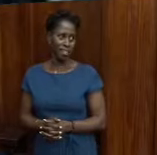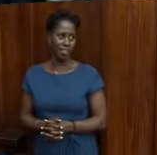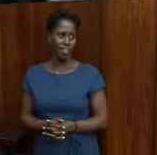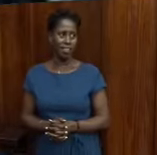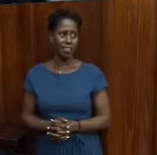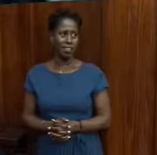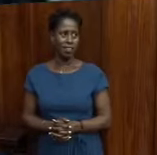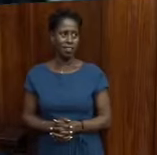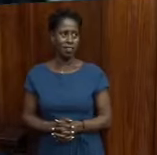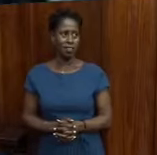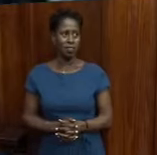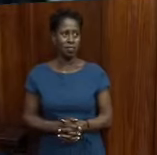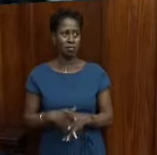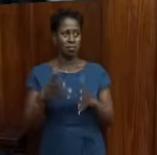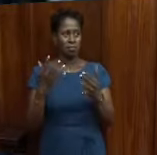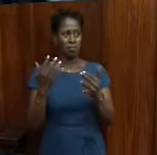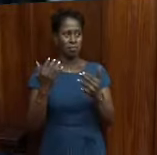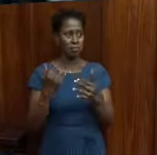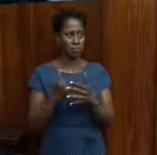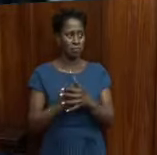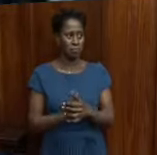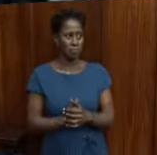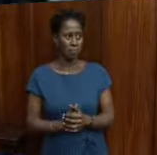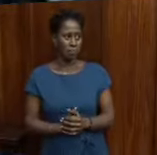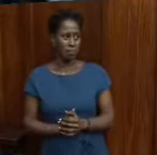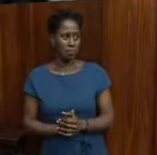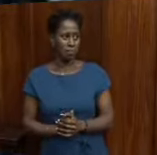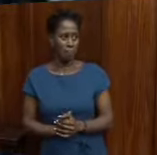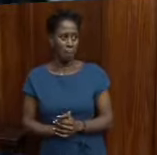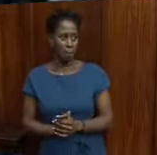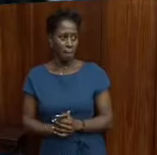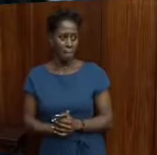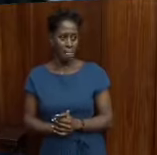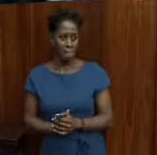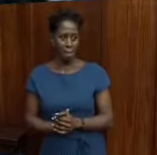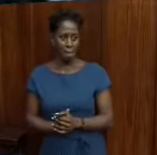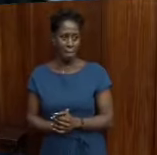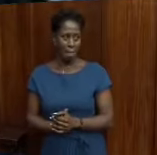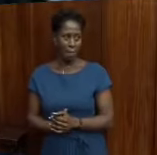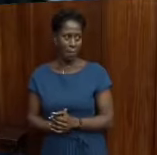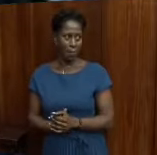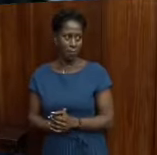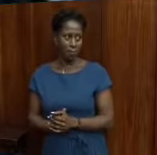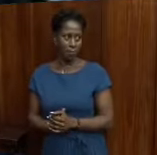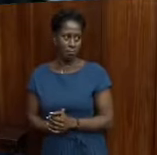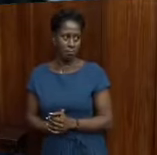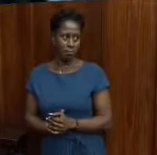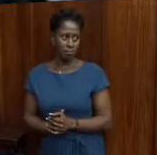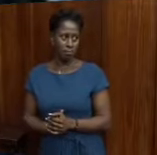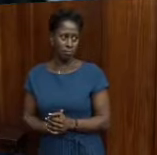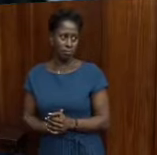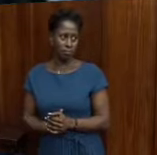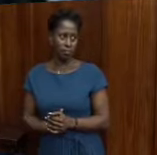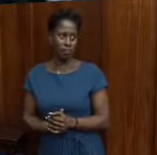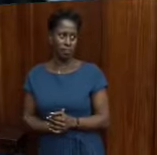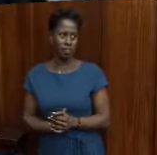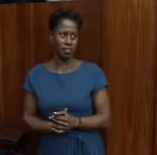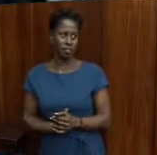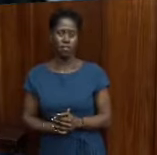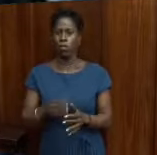preparing our citizens for participation in a wider economic space, upskilling will become necessary. In this regard,